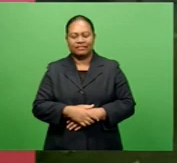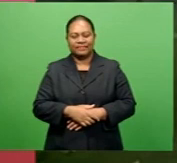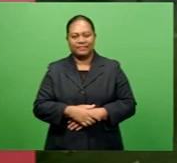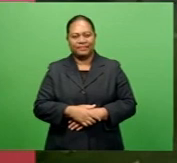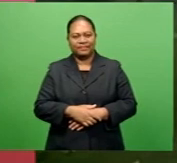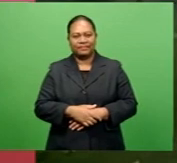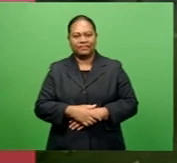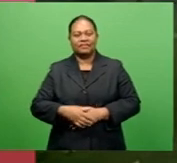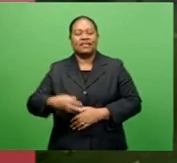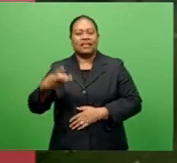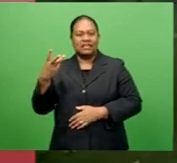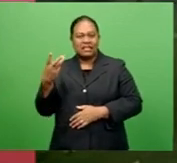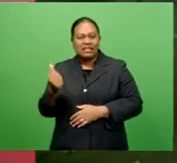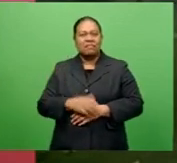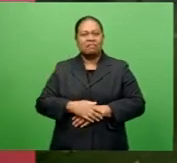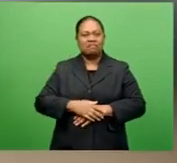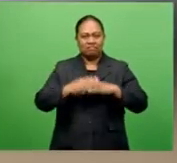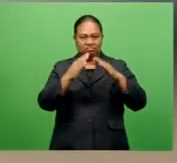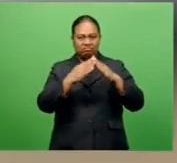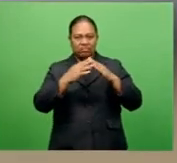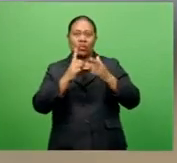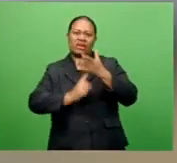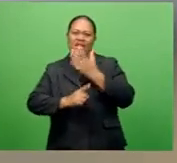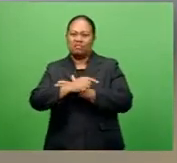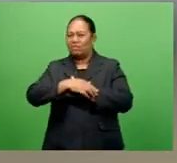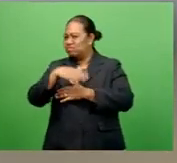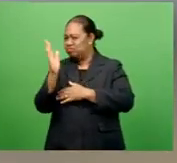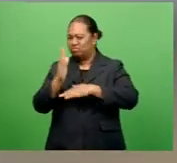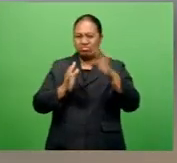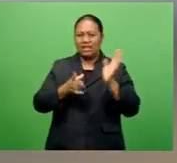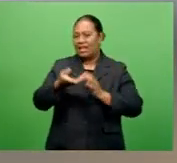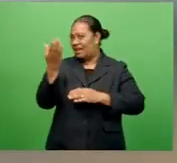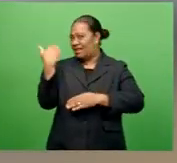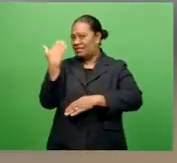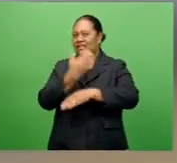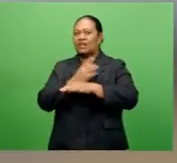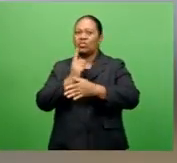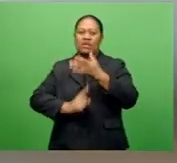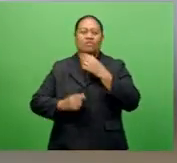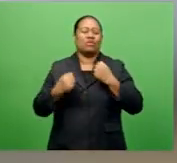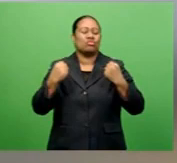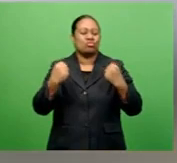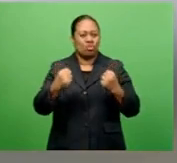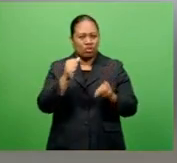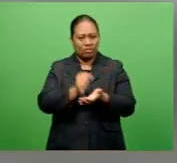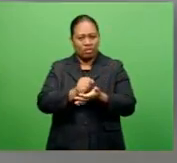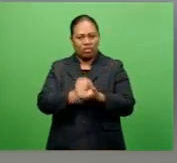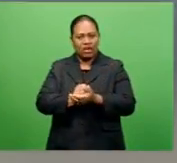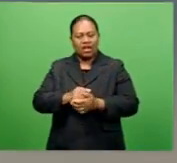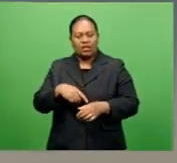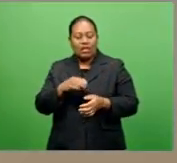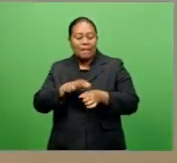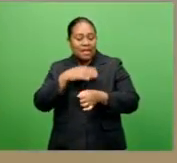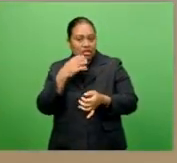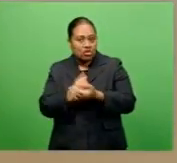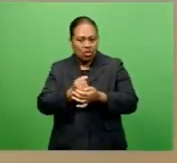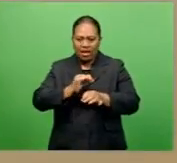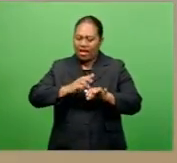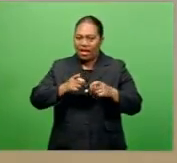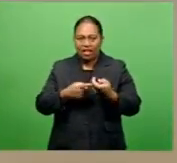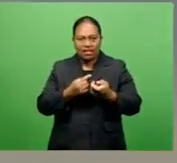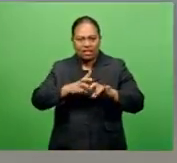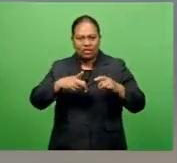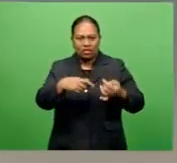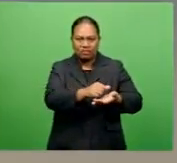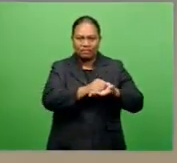Some of the roofs have been blown away and the sea was very rough last night. We continue to ensure that our basic items are stocked. We are grateful